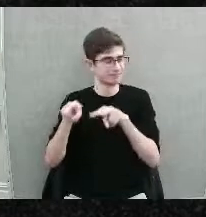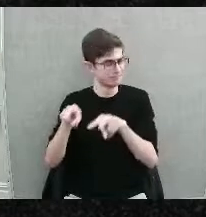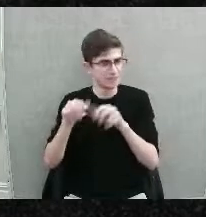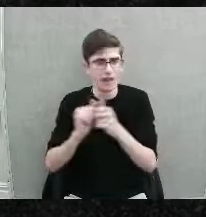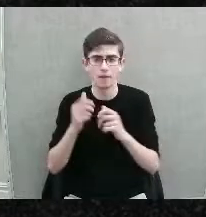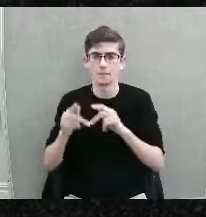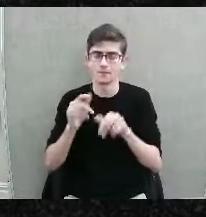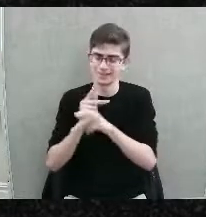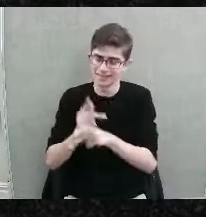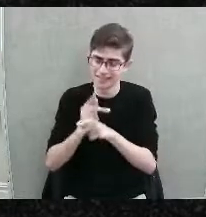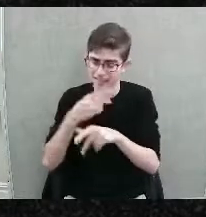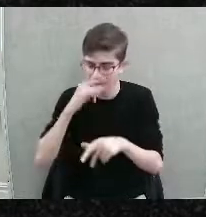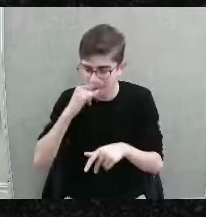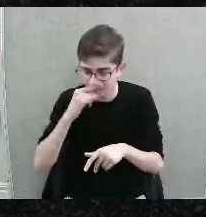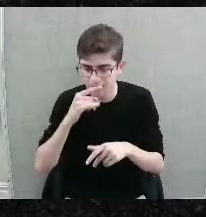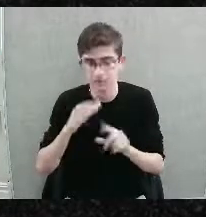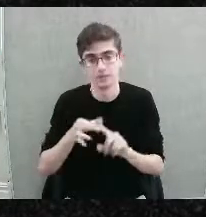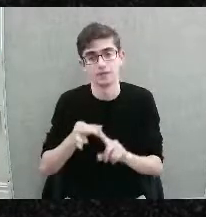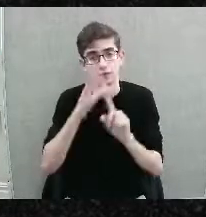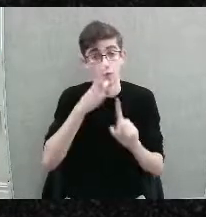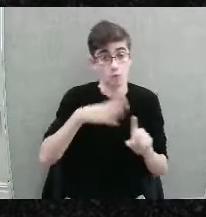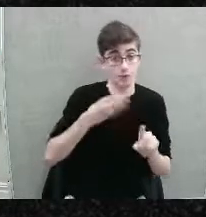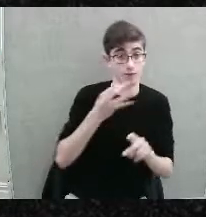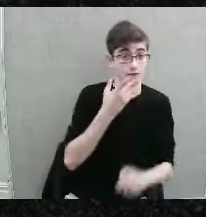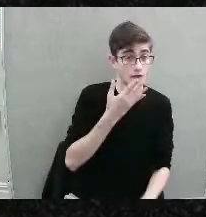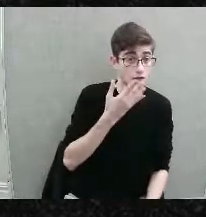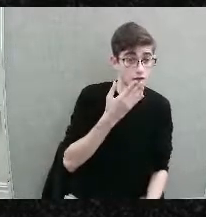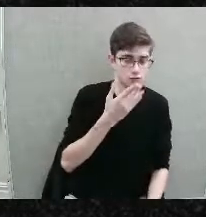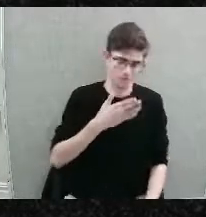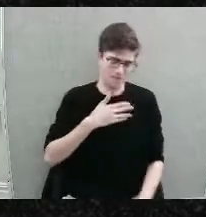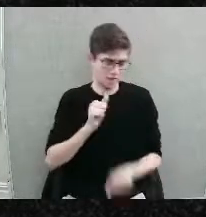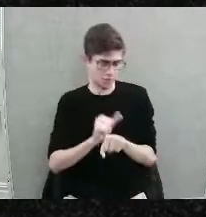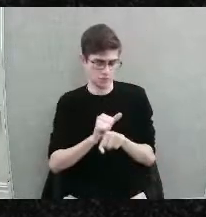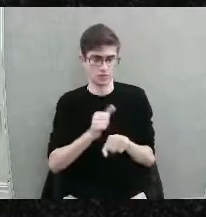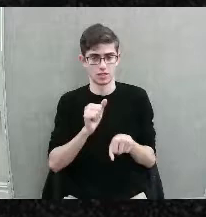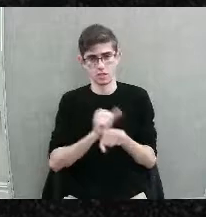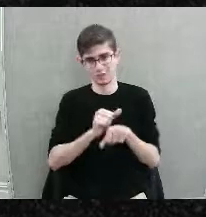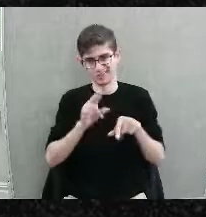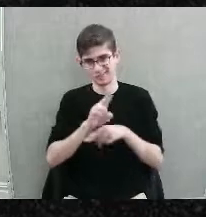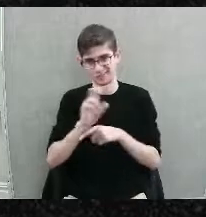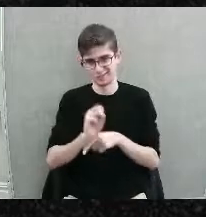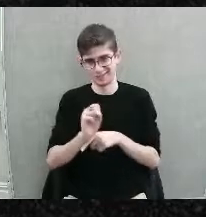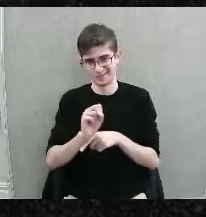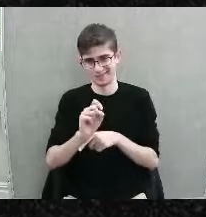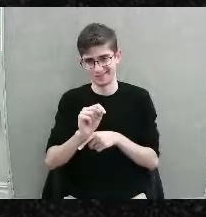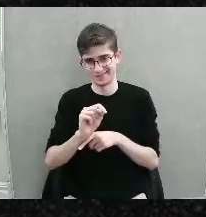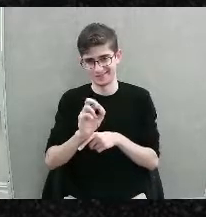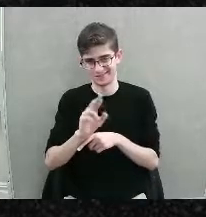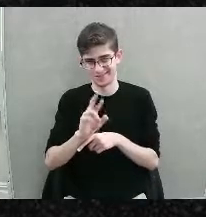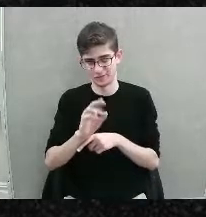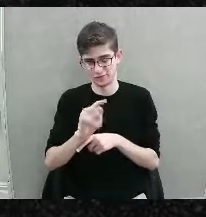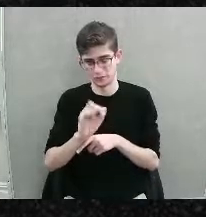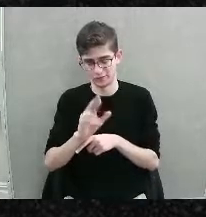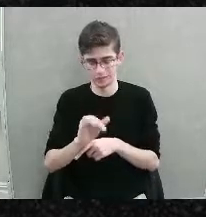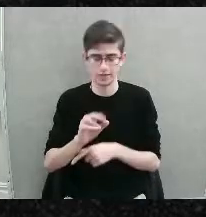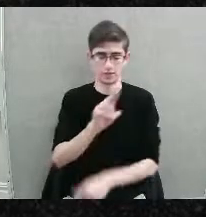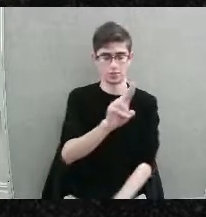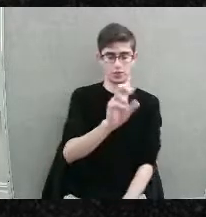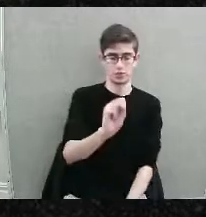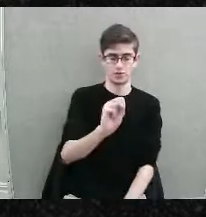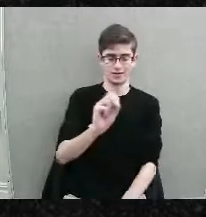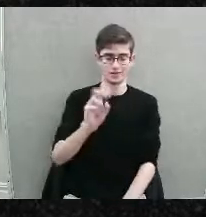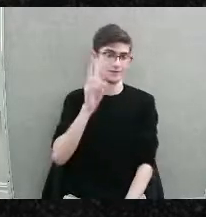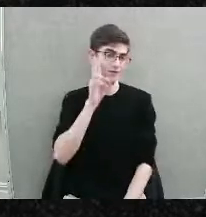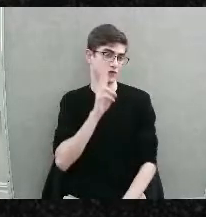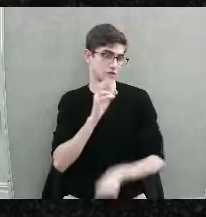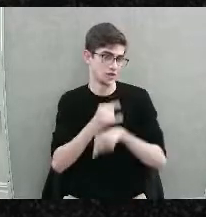want to emphasize what you said, particularly for women of color. And in my work, I work in a U.S. territory, the U.S. Virgin Islands.